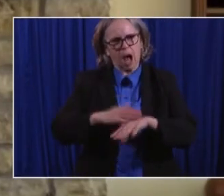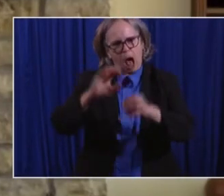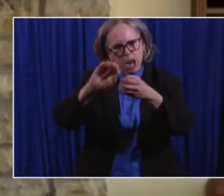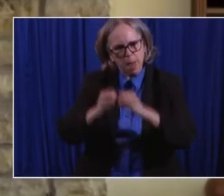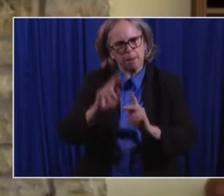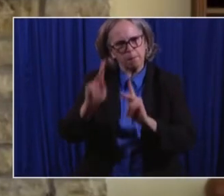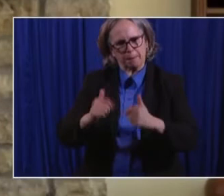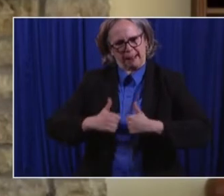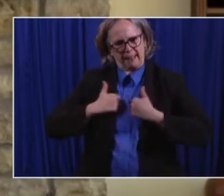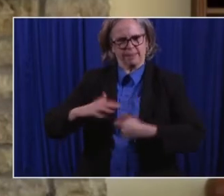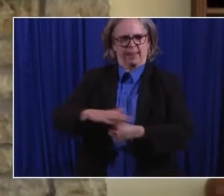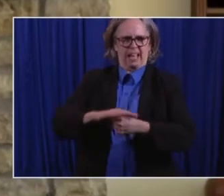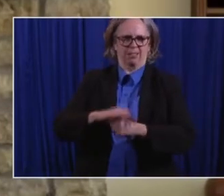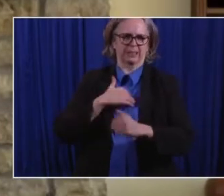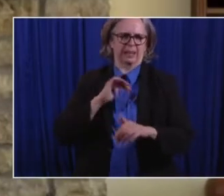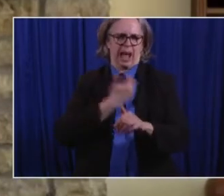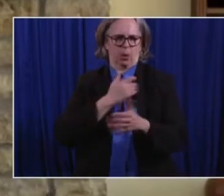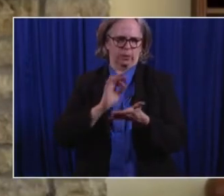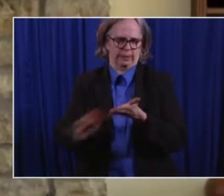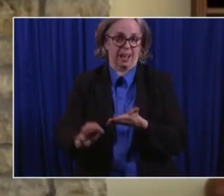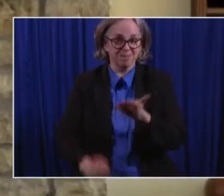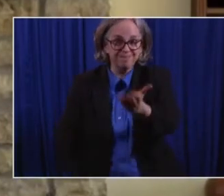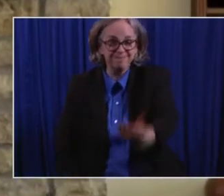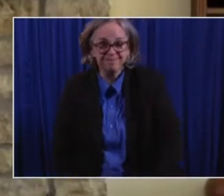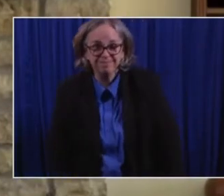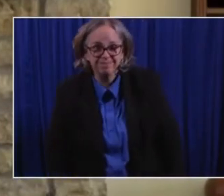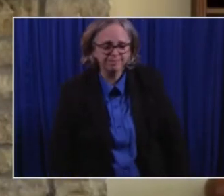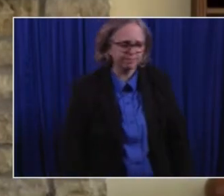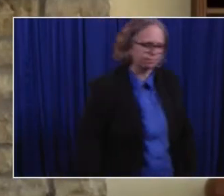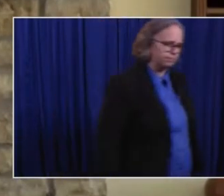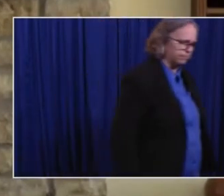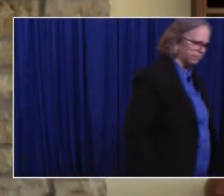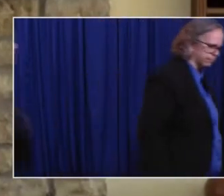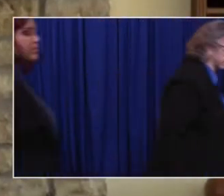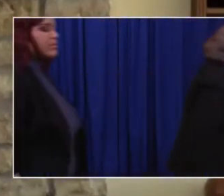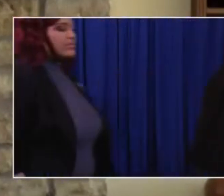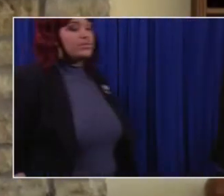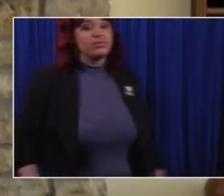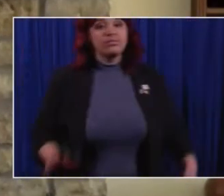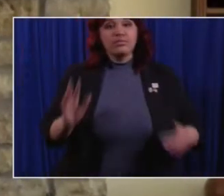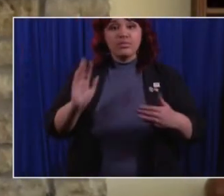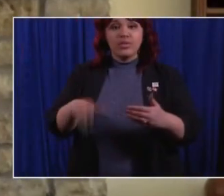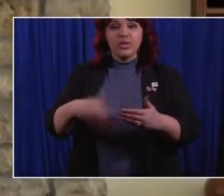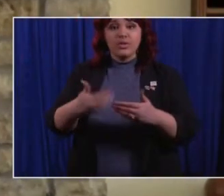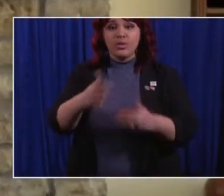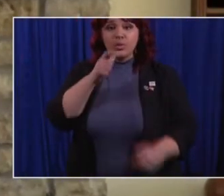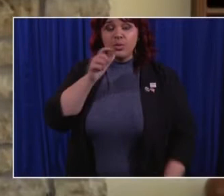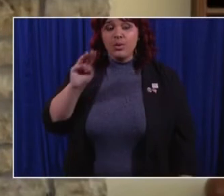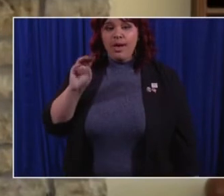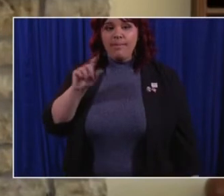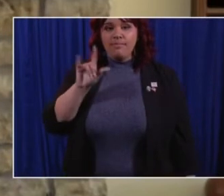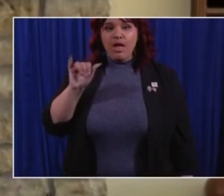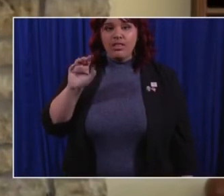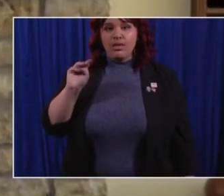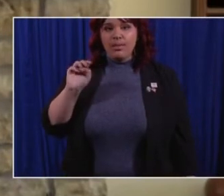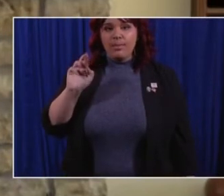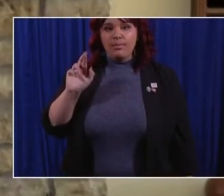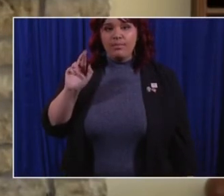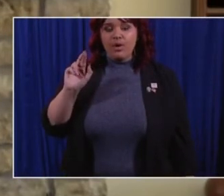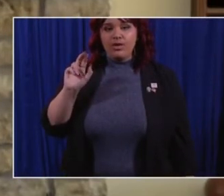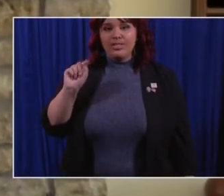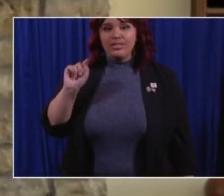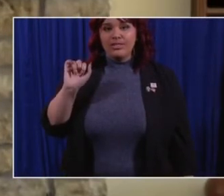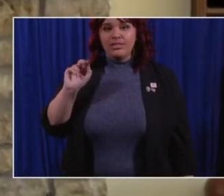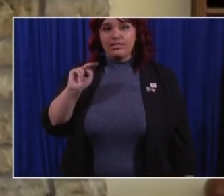Molly Martinez at Spectrum News. Hi, Governor. Good to see you. Hey, Molly. A few weeks ago, you made a plea for